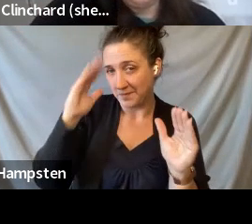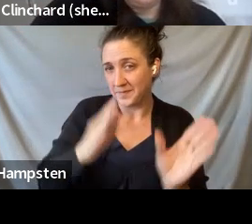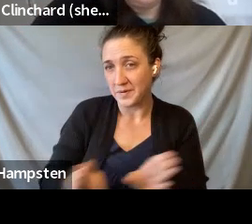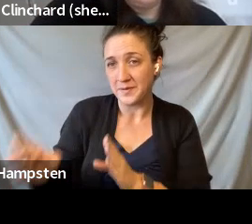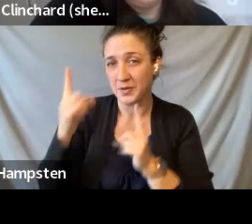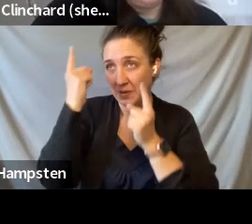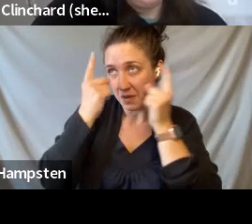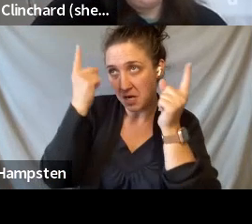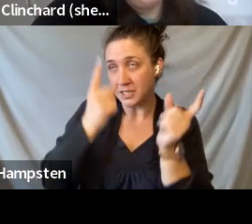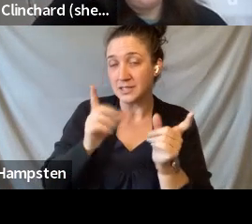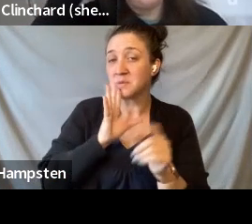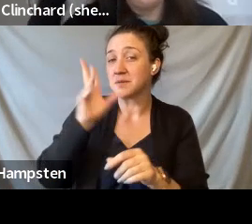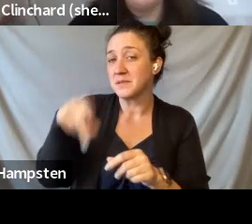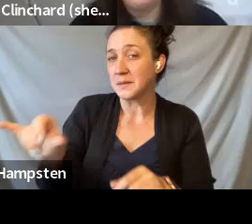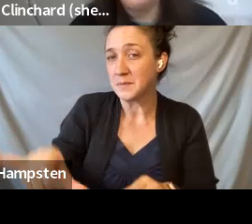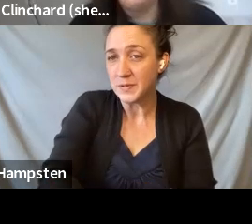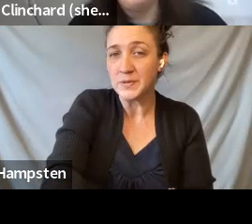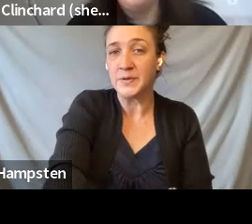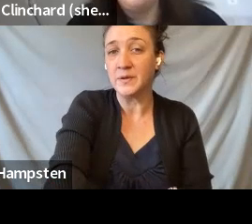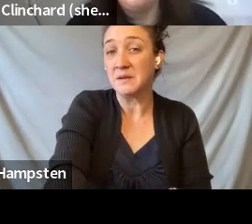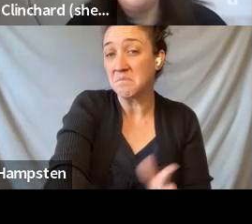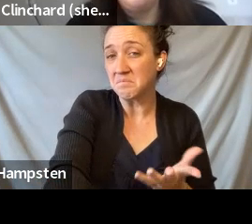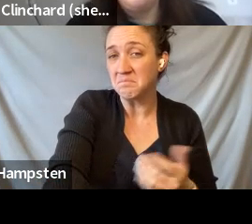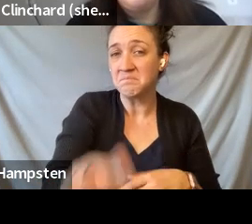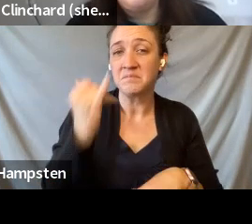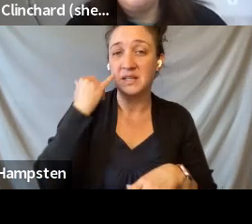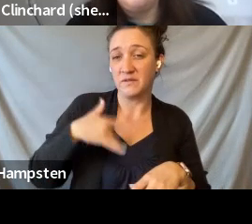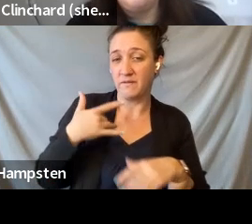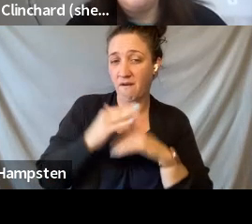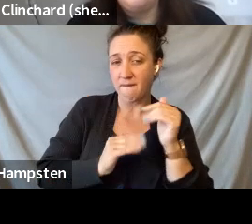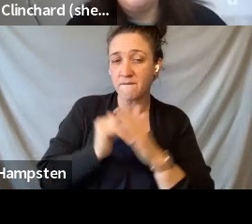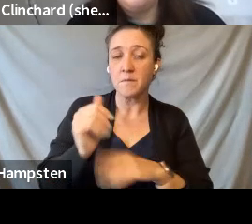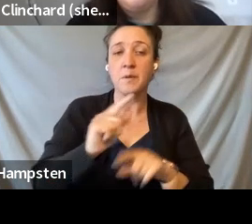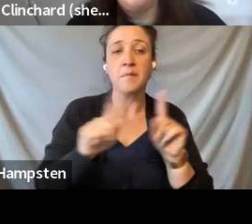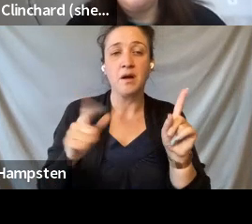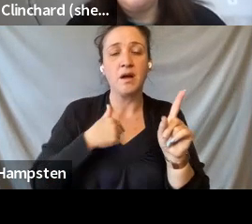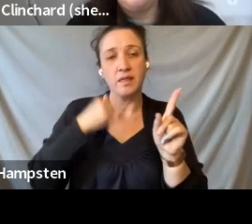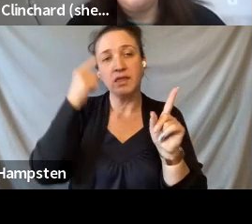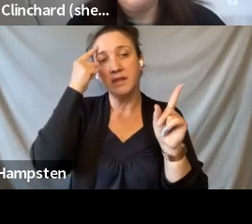we'll speak up too if you're feeling comfortable. I've said a lot, but I think,